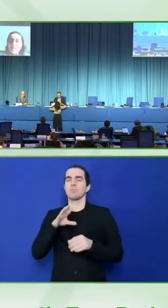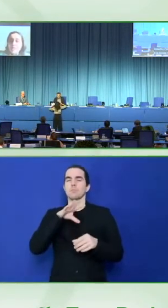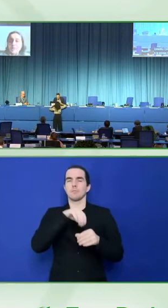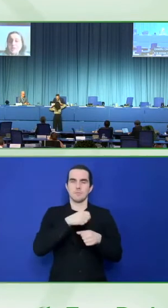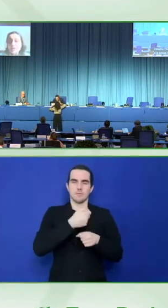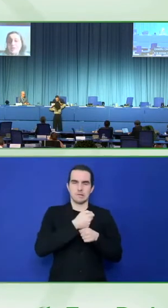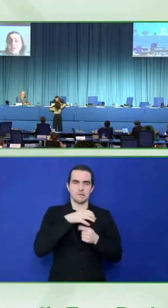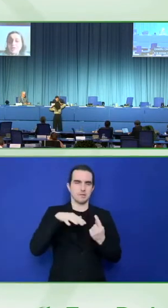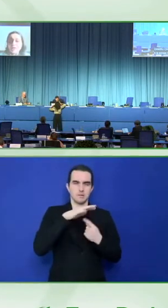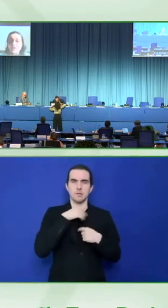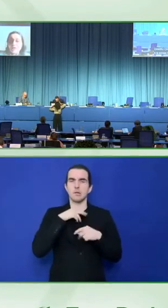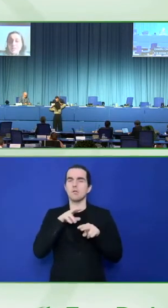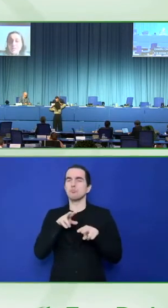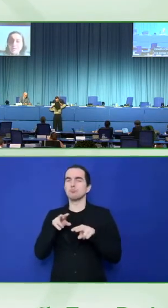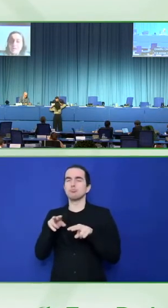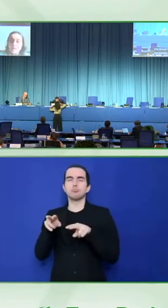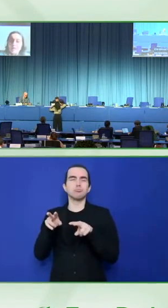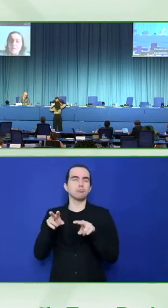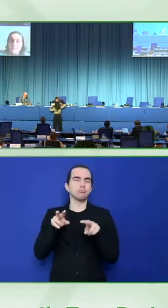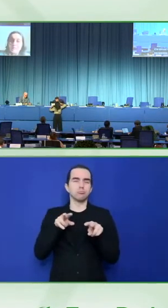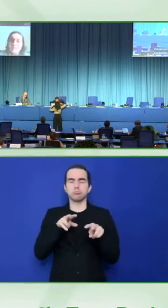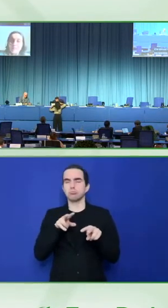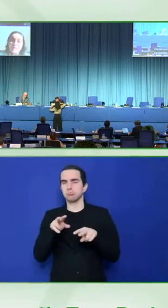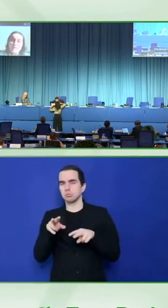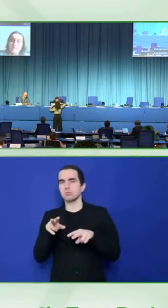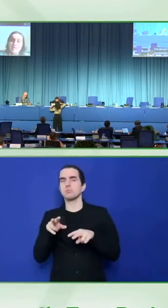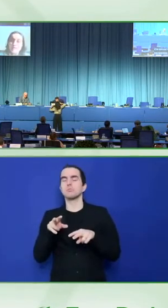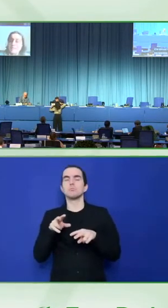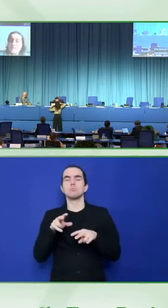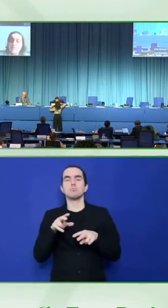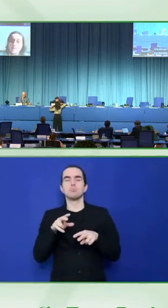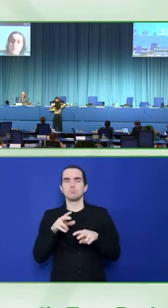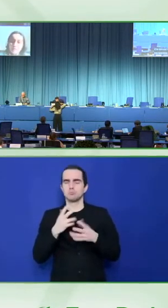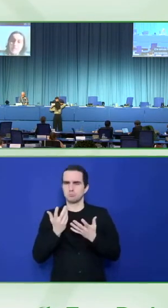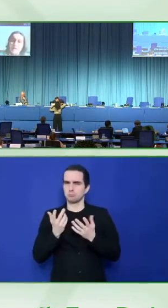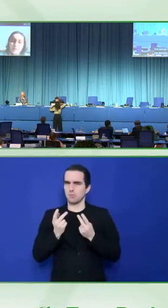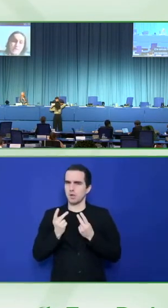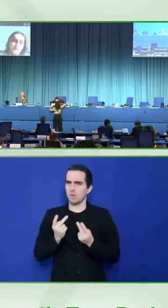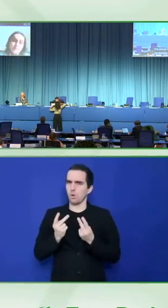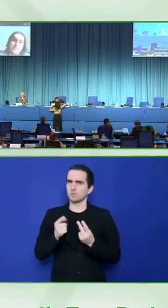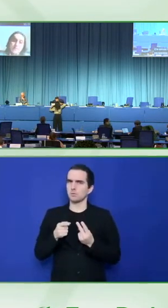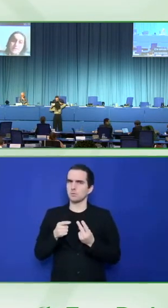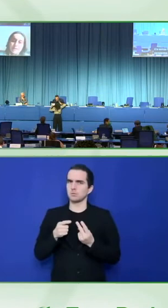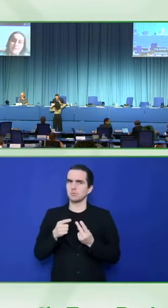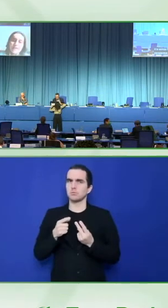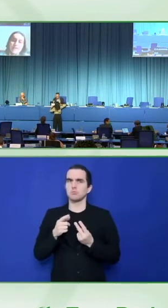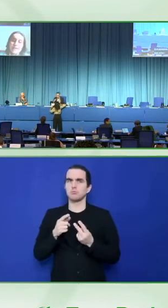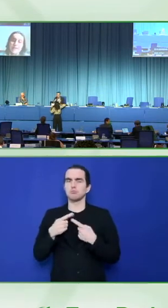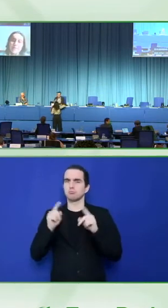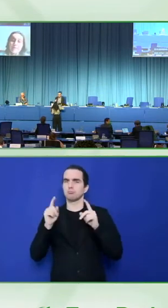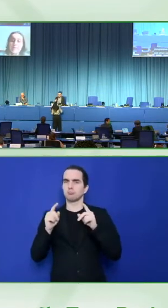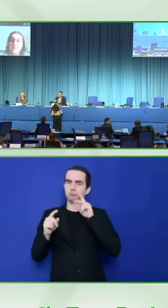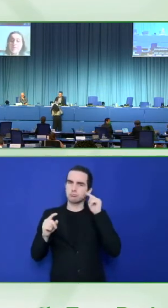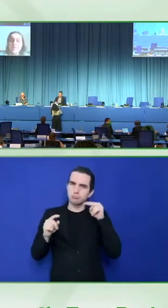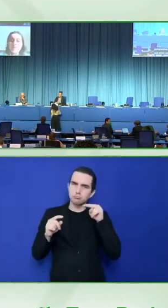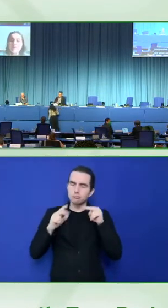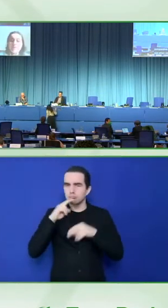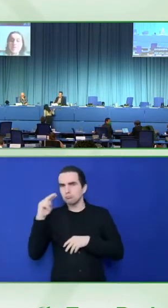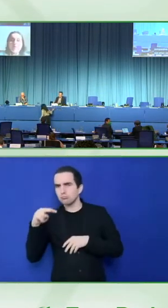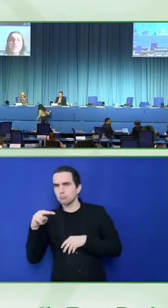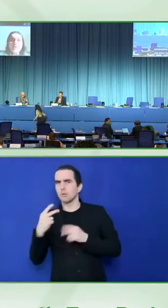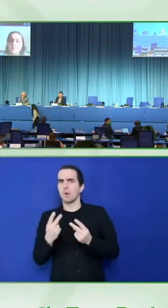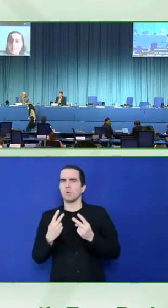is one you look at education and the other when you look at mobility, especially, or rather broadly, the urban space. For